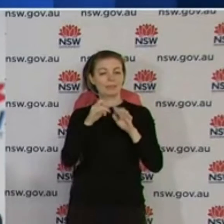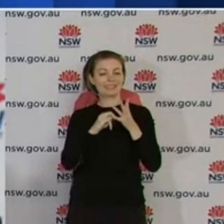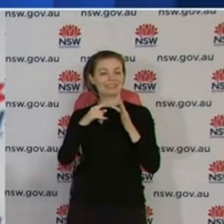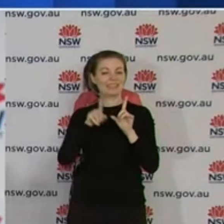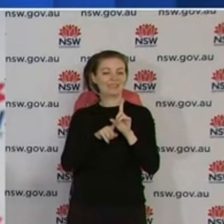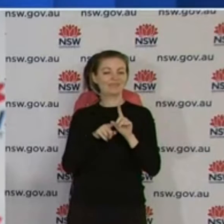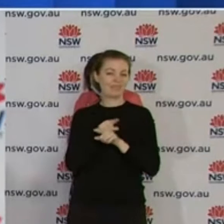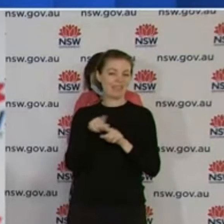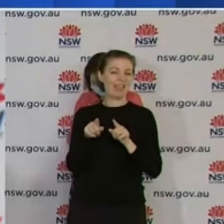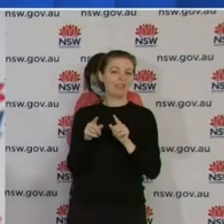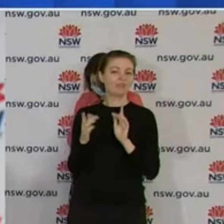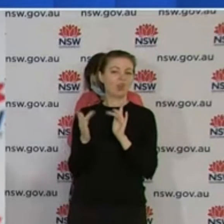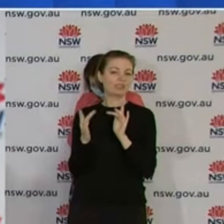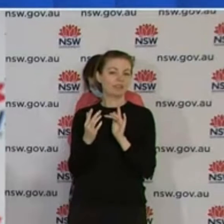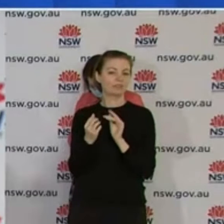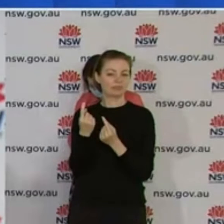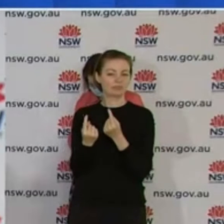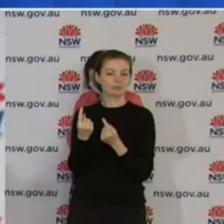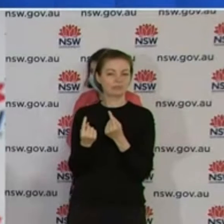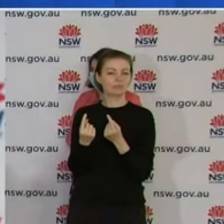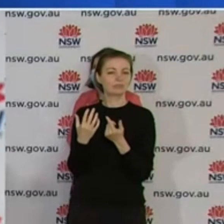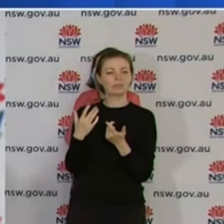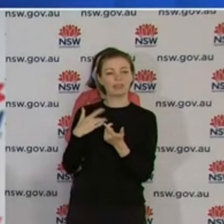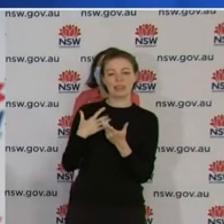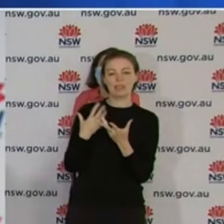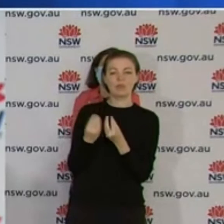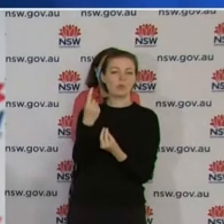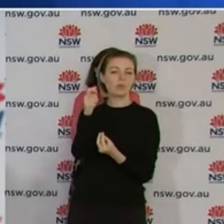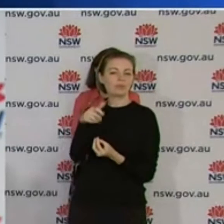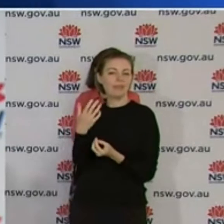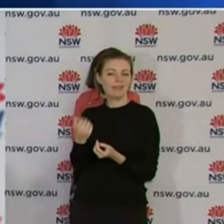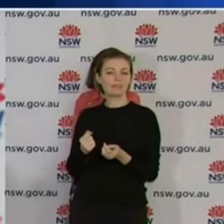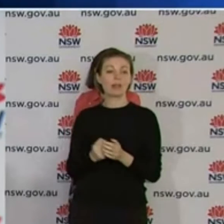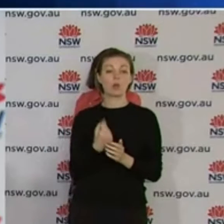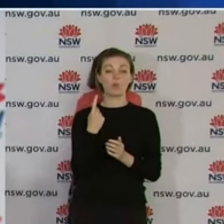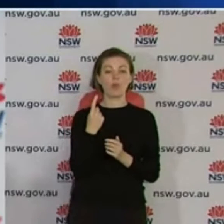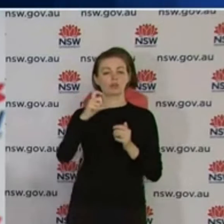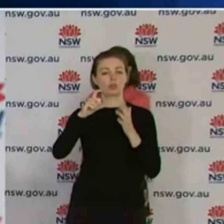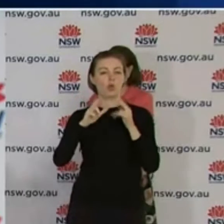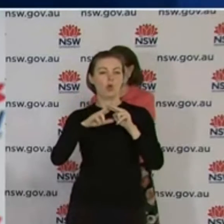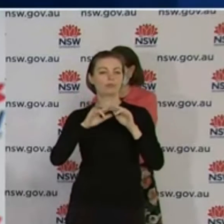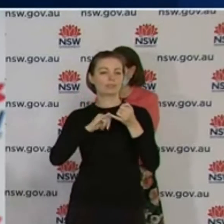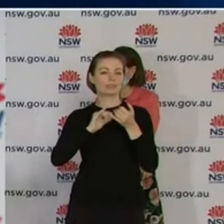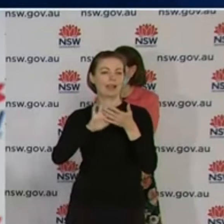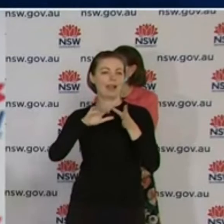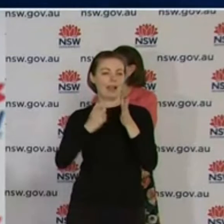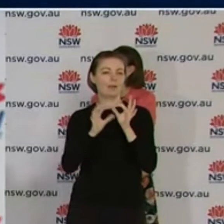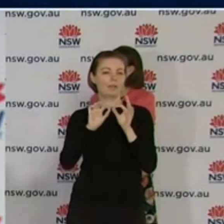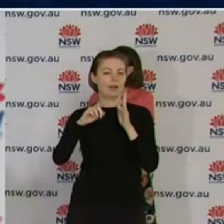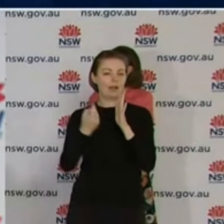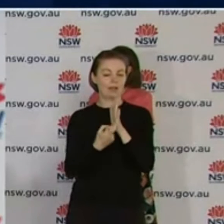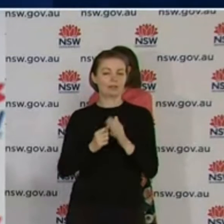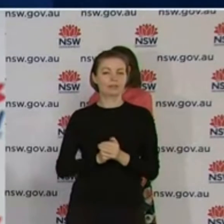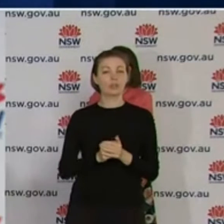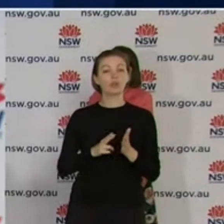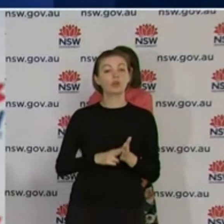are household contacts of each other, and 1 case in Coffs Harbour, who acquired infection elsewhere. In